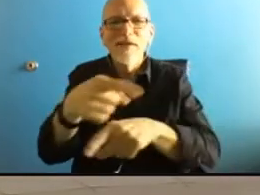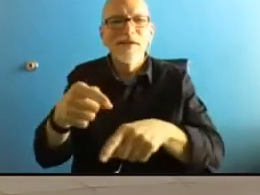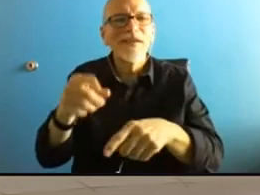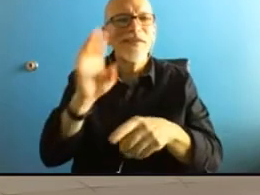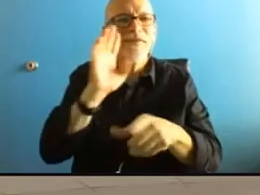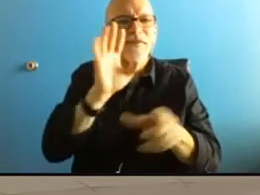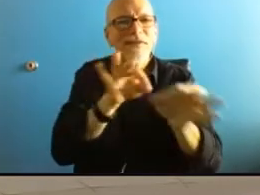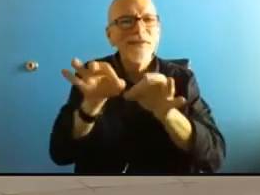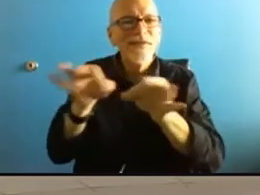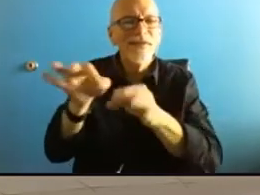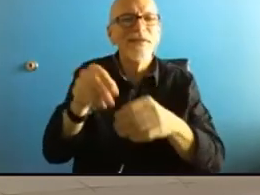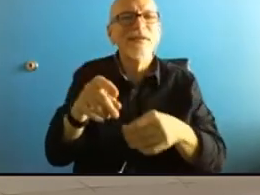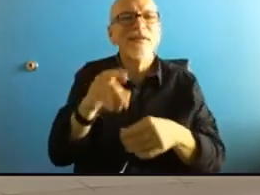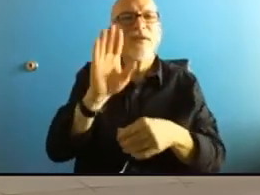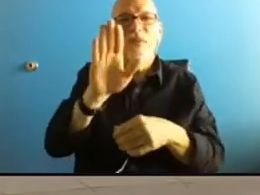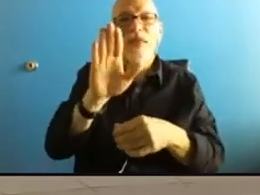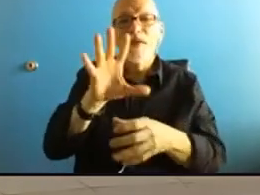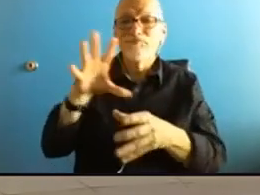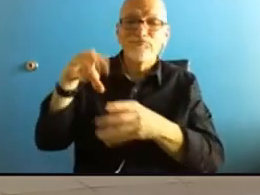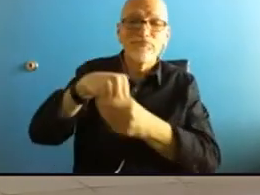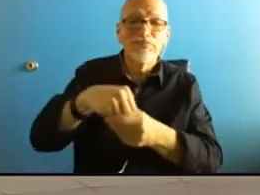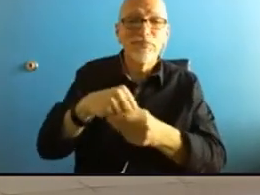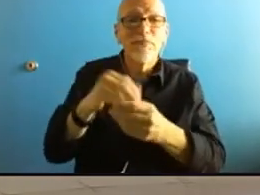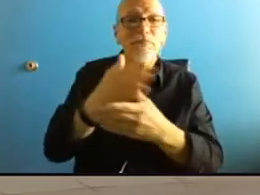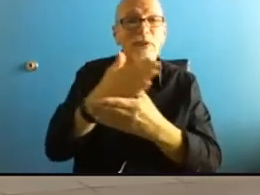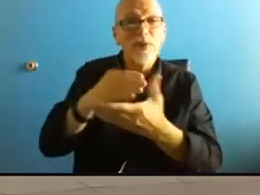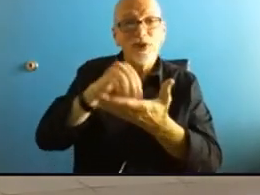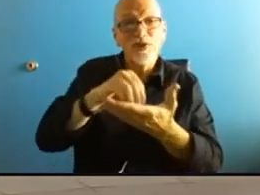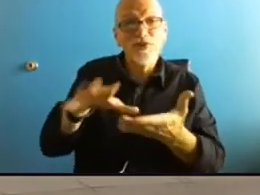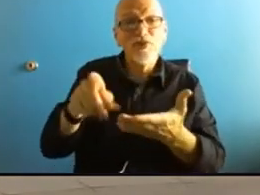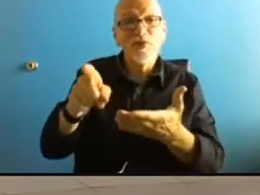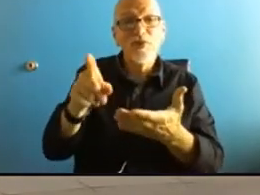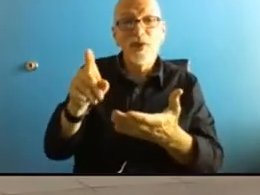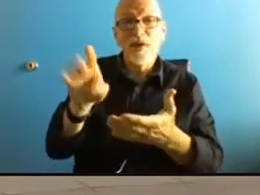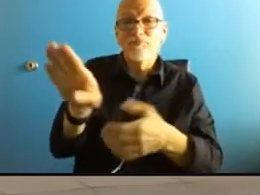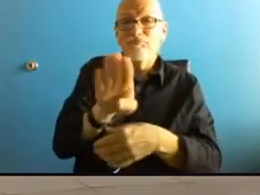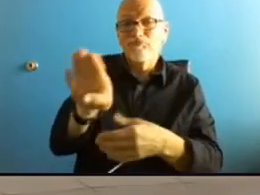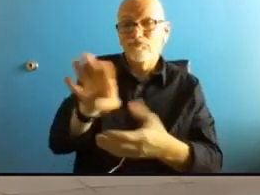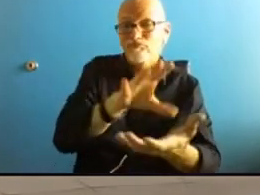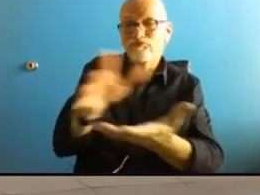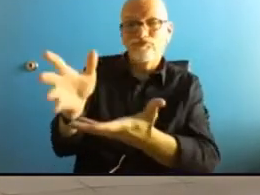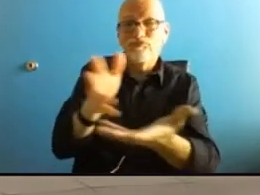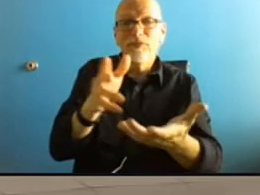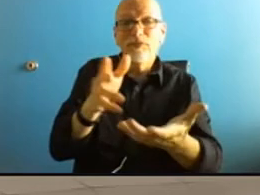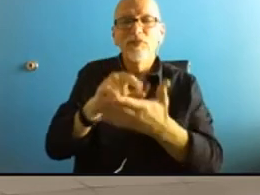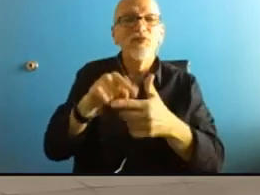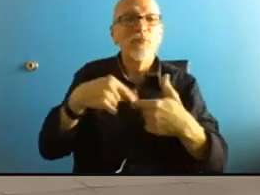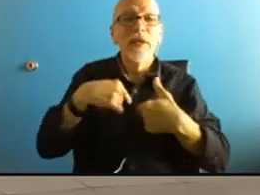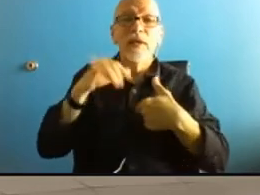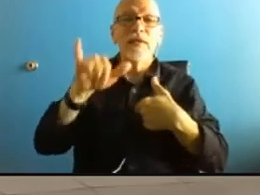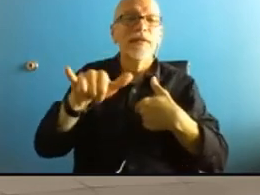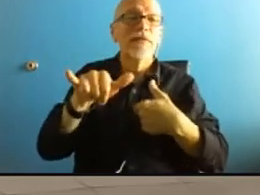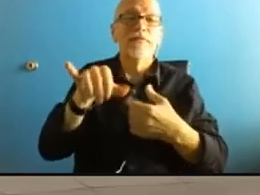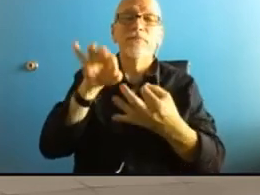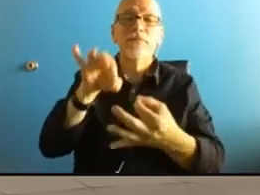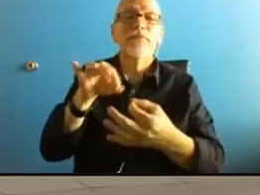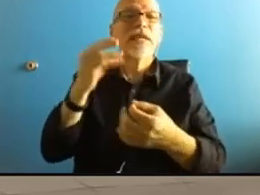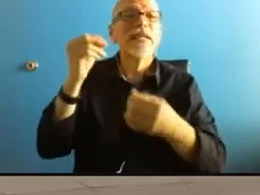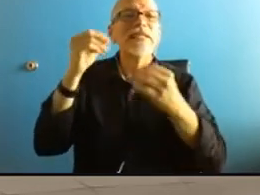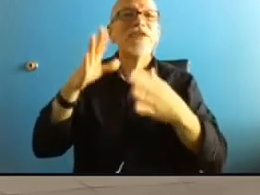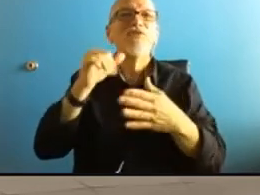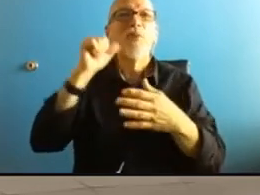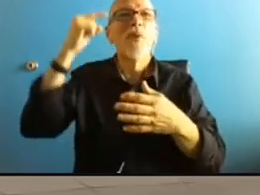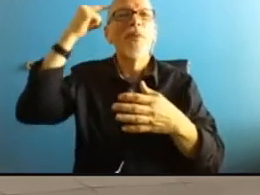The level of engagement for me between students is always the magical part, and the piece that teachers don't think about happens when